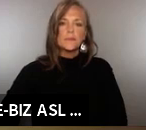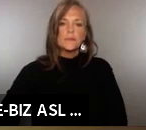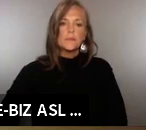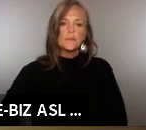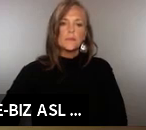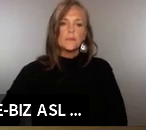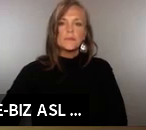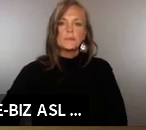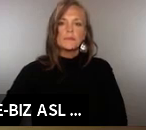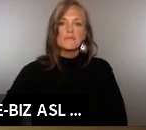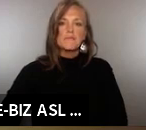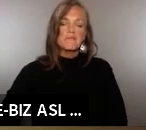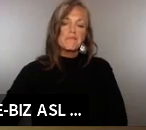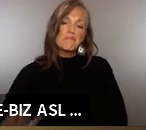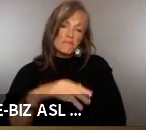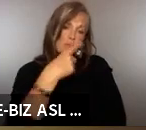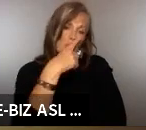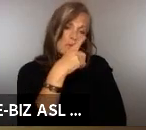Sure.